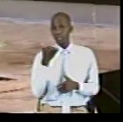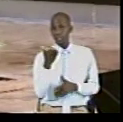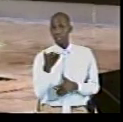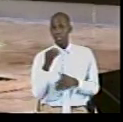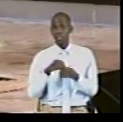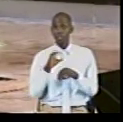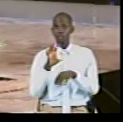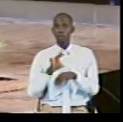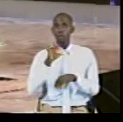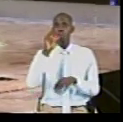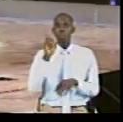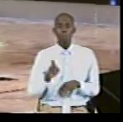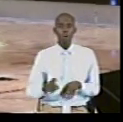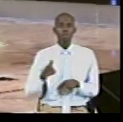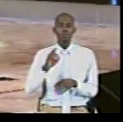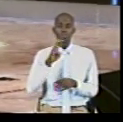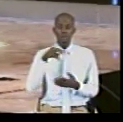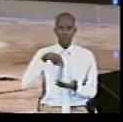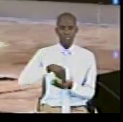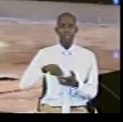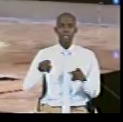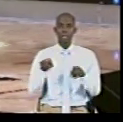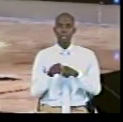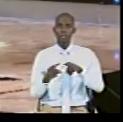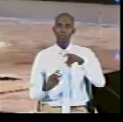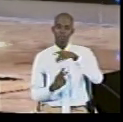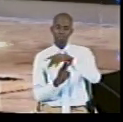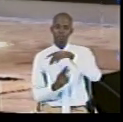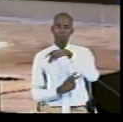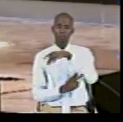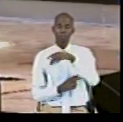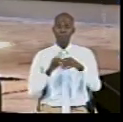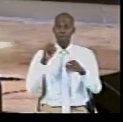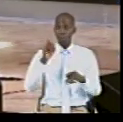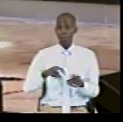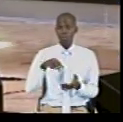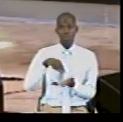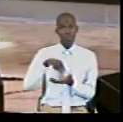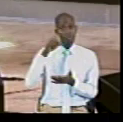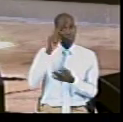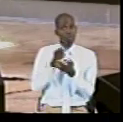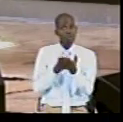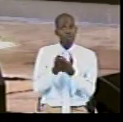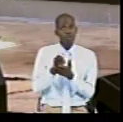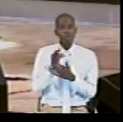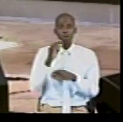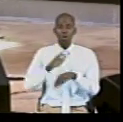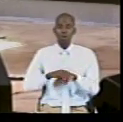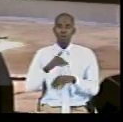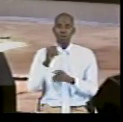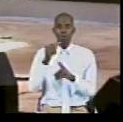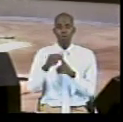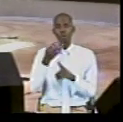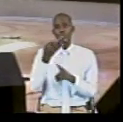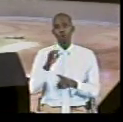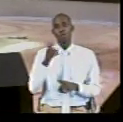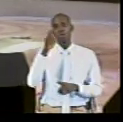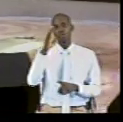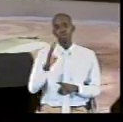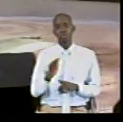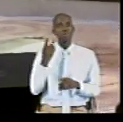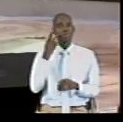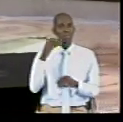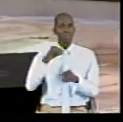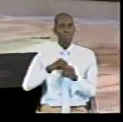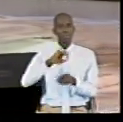stand like pillars and stand for the truth of the word of God. In Jeremiah chapter